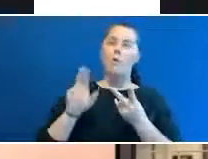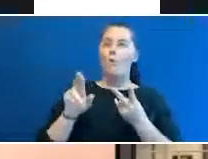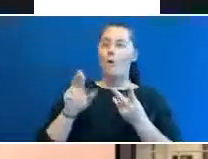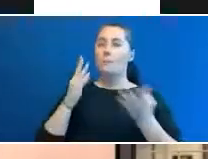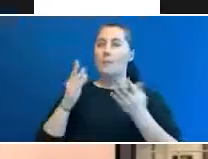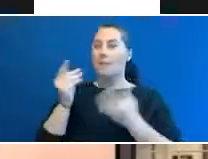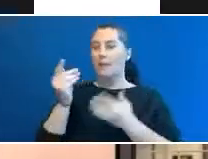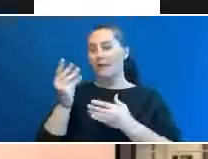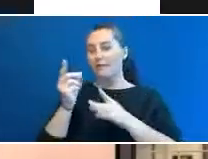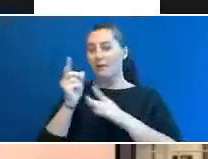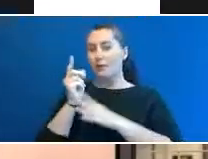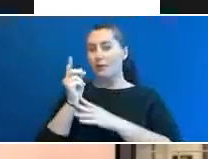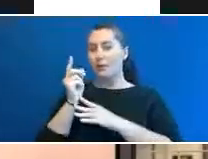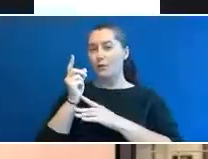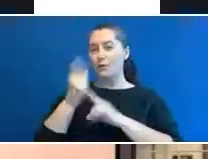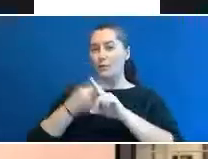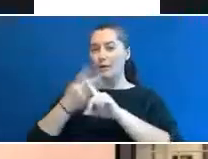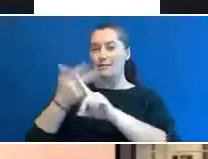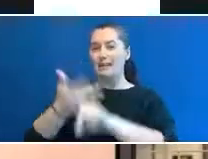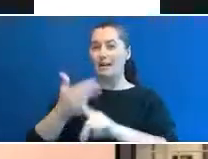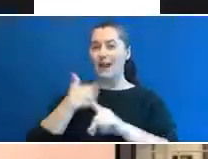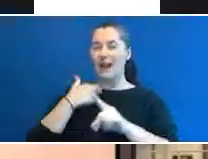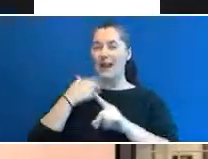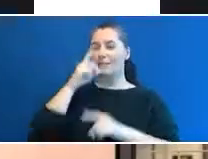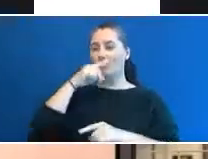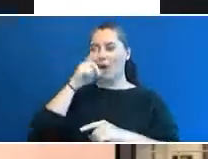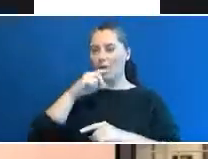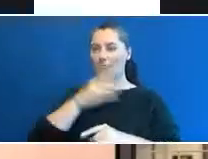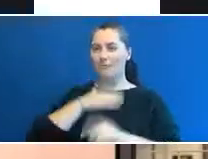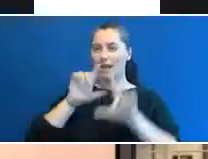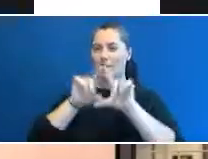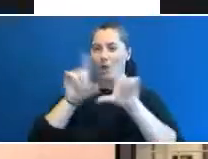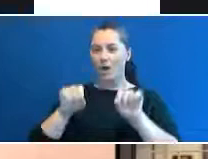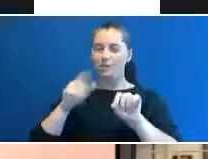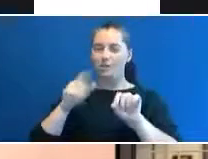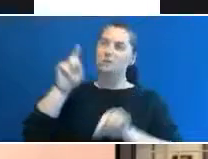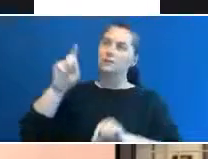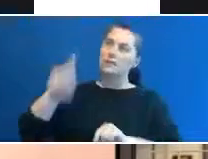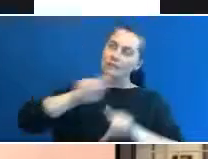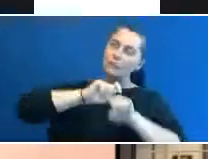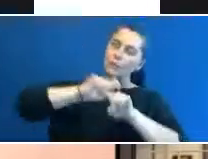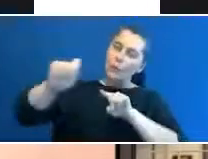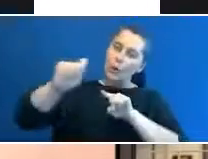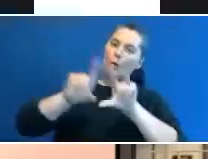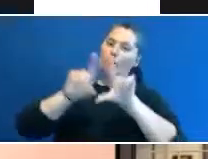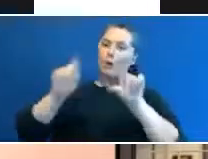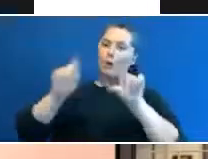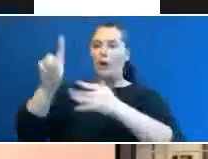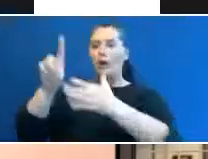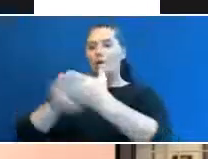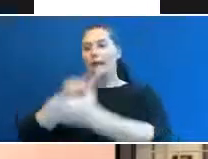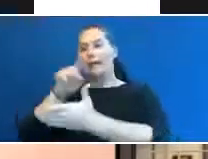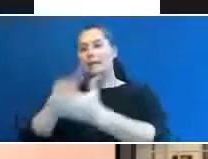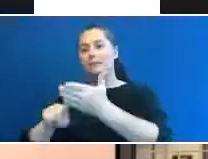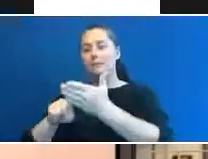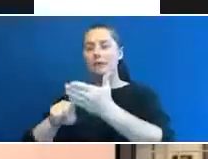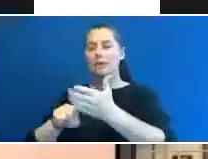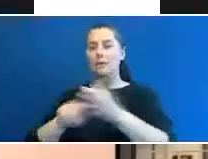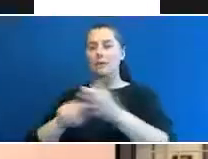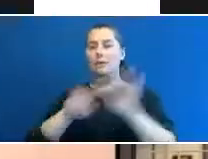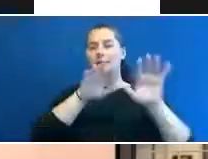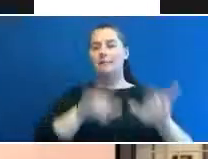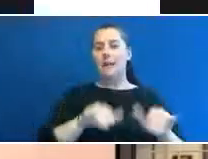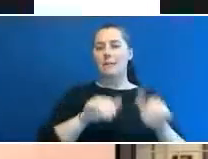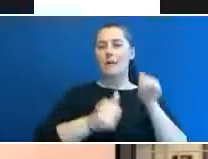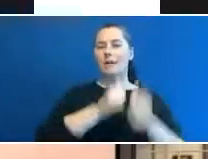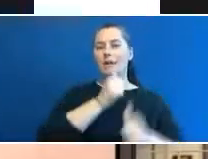months in, I had some fraud on my card, so I had to do the classic call up the card, cancel it, hop on every website, type